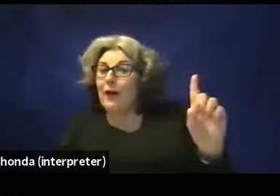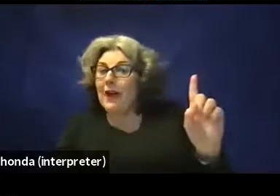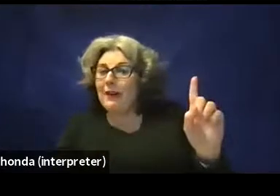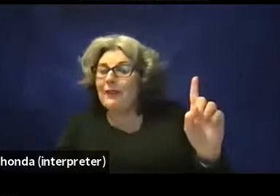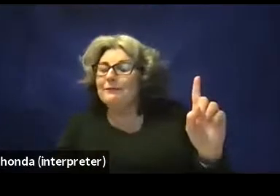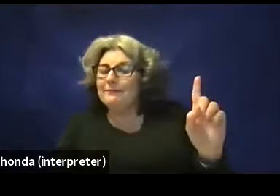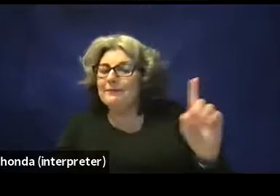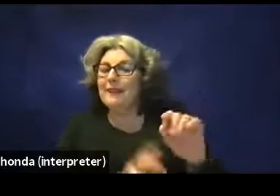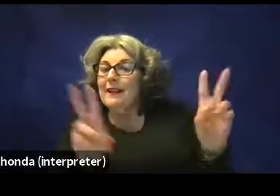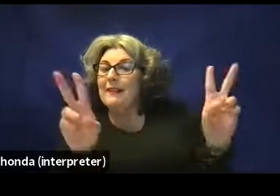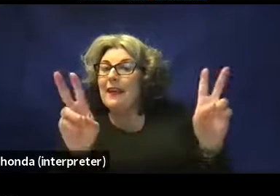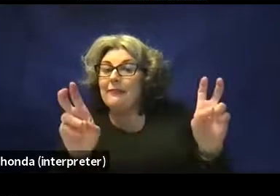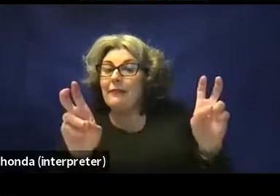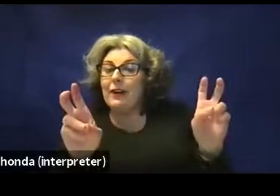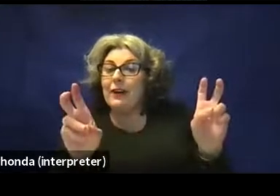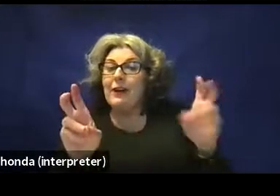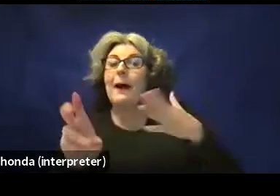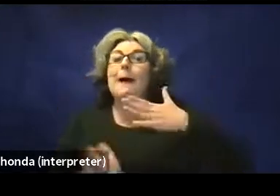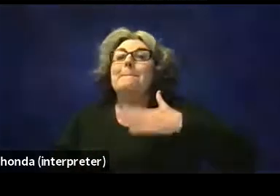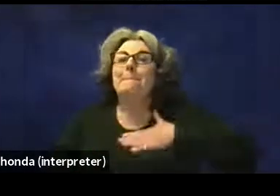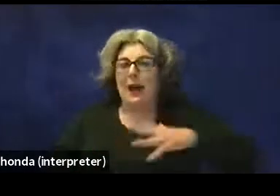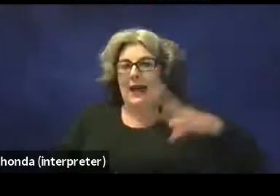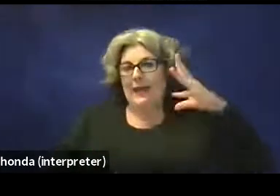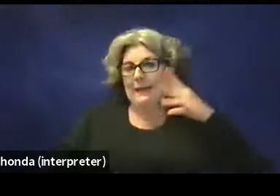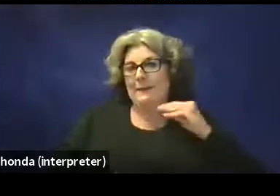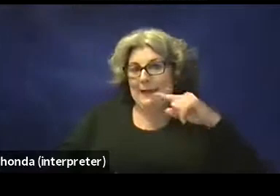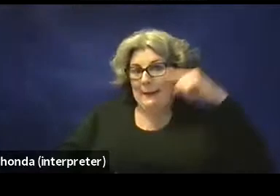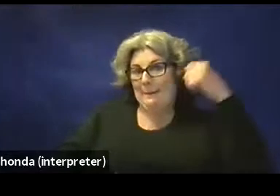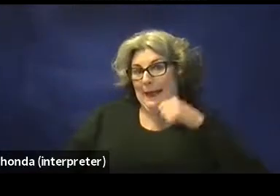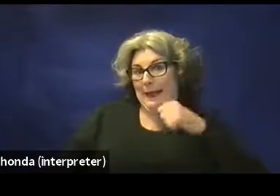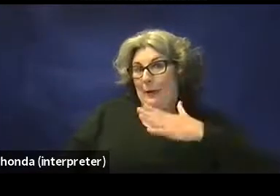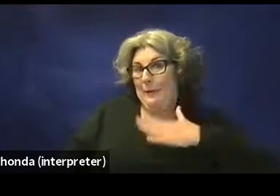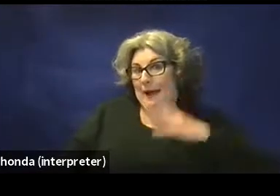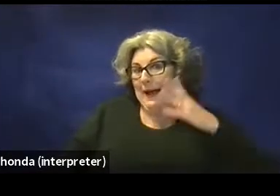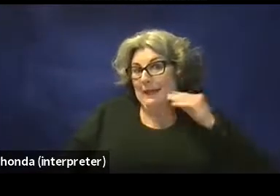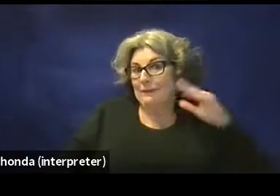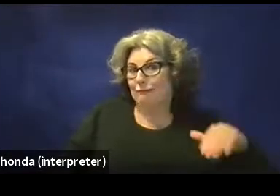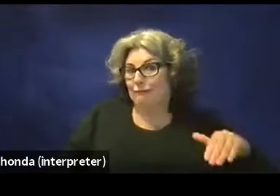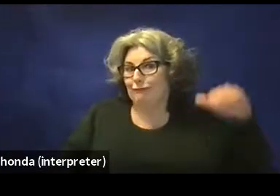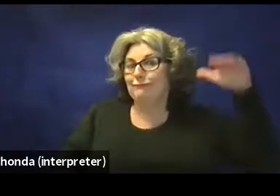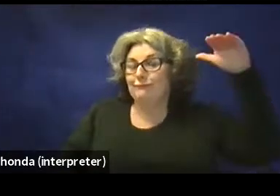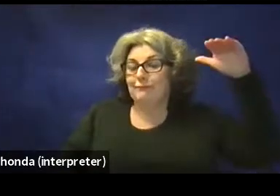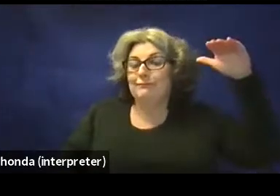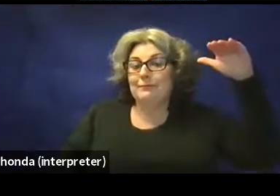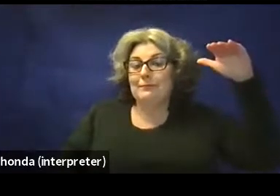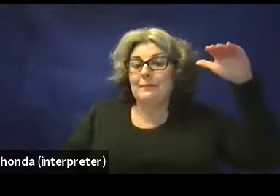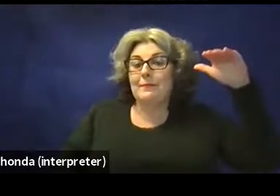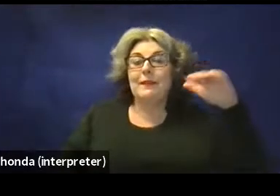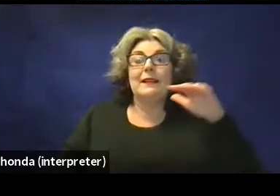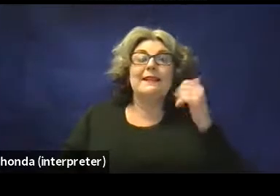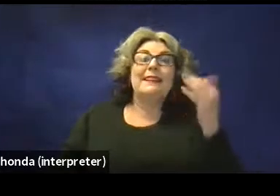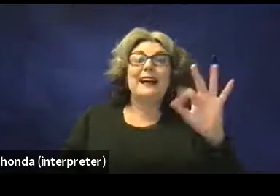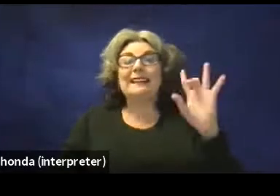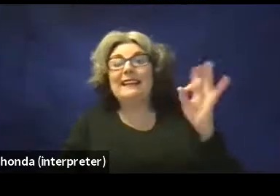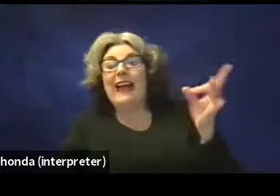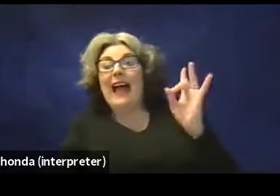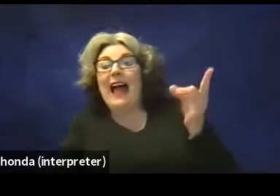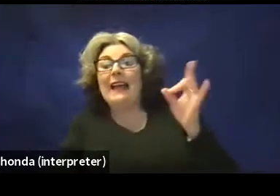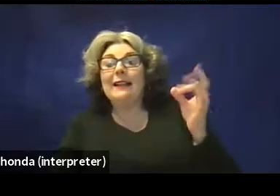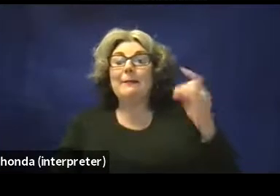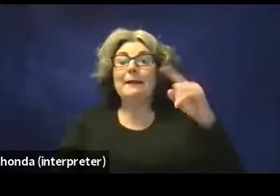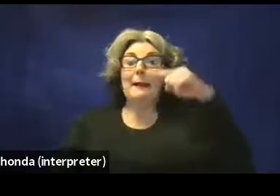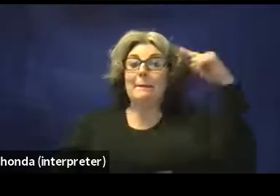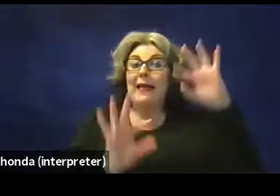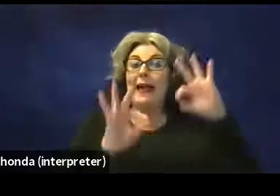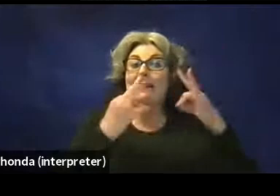too. It comes from my own experience as a Black girl. So when in the 80s, when a lot of Black